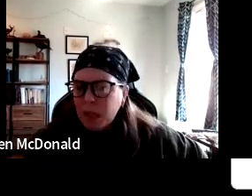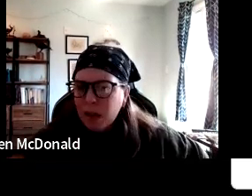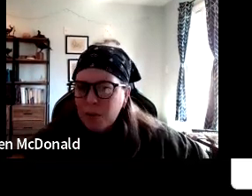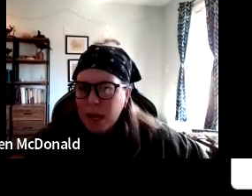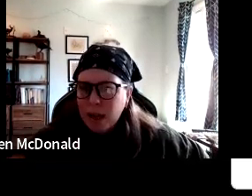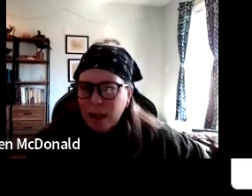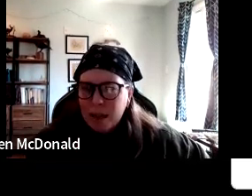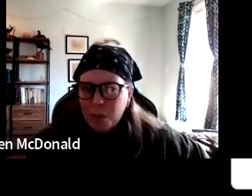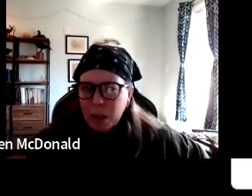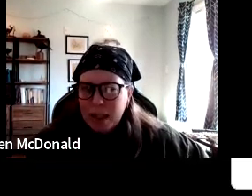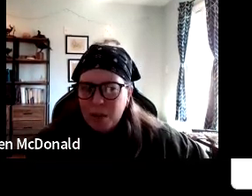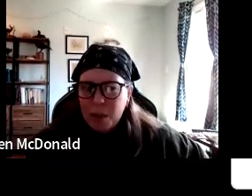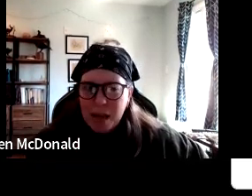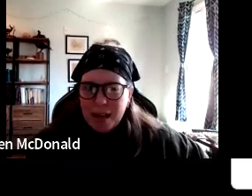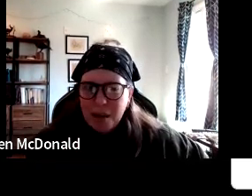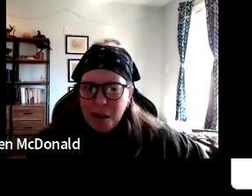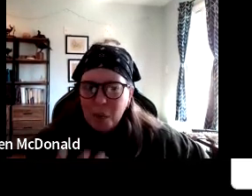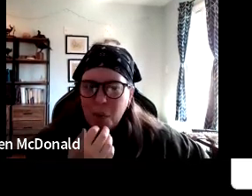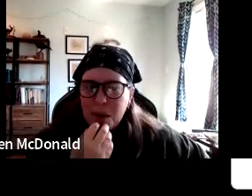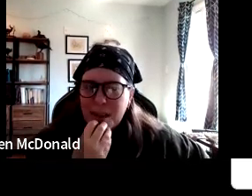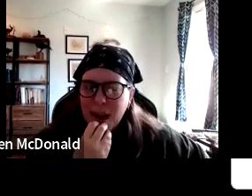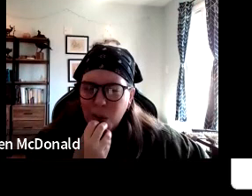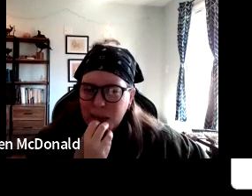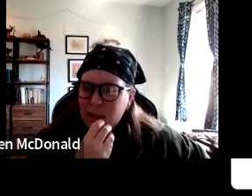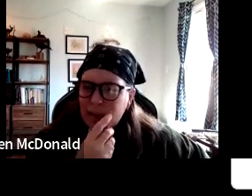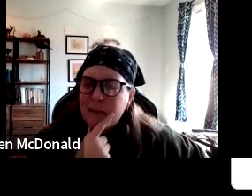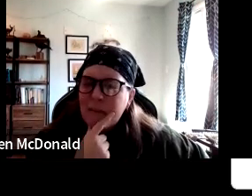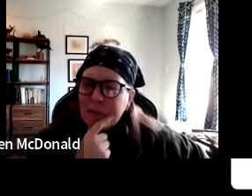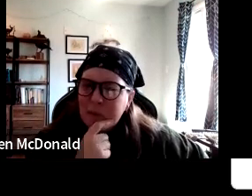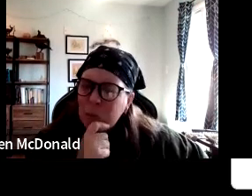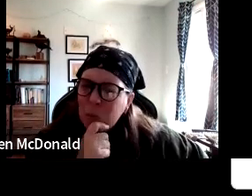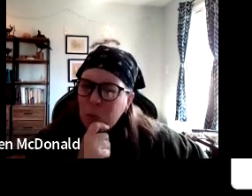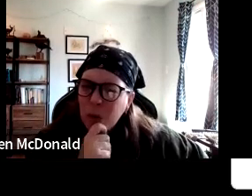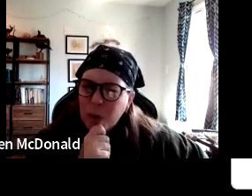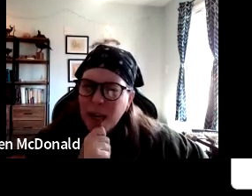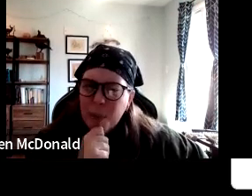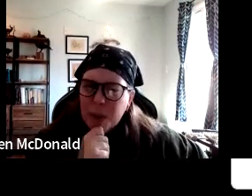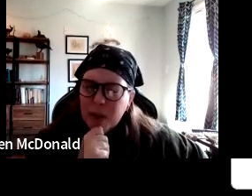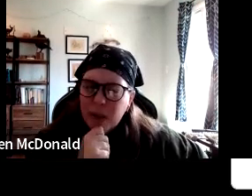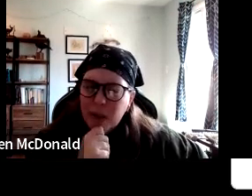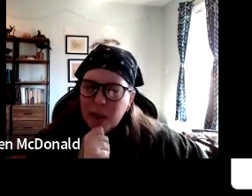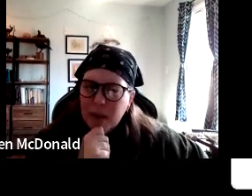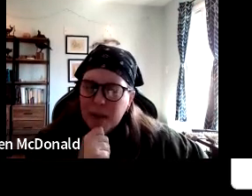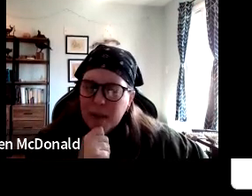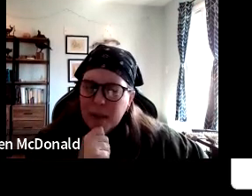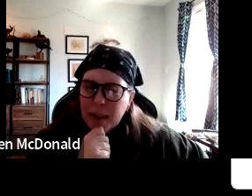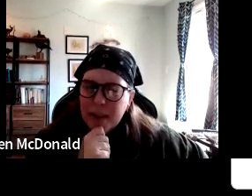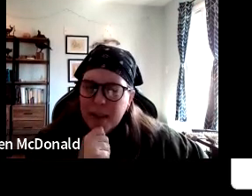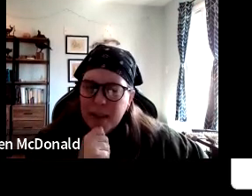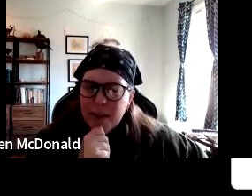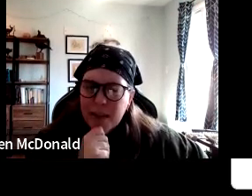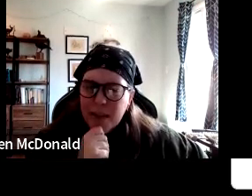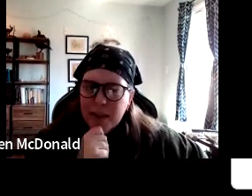happen if we had bread that we made without yeast? What would happen?